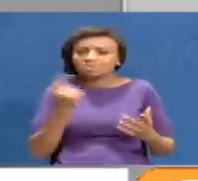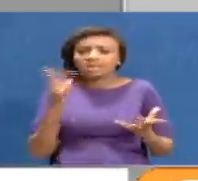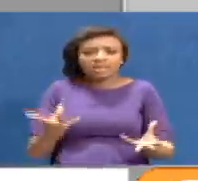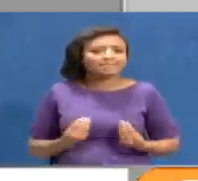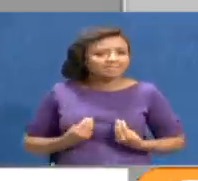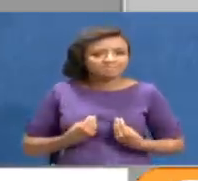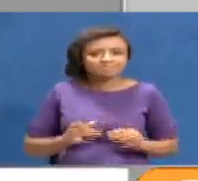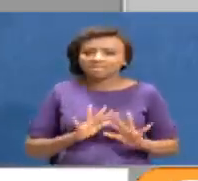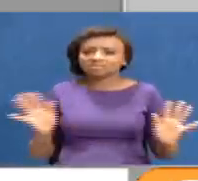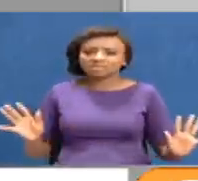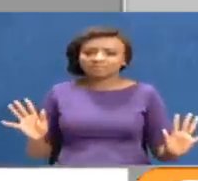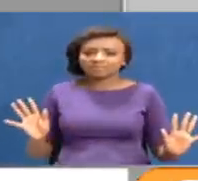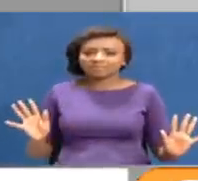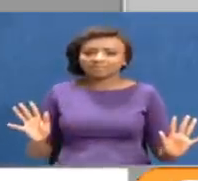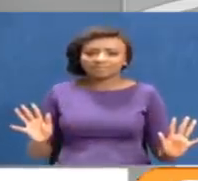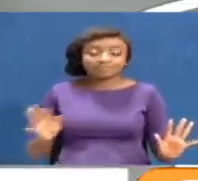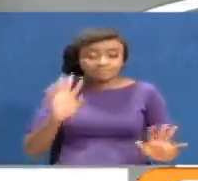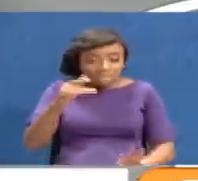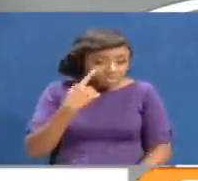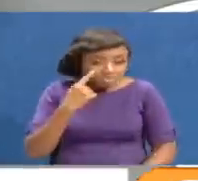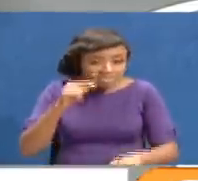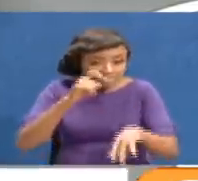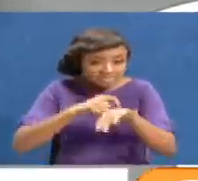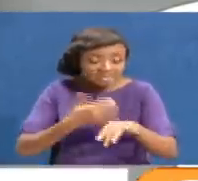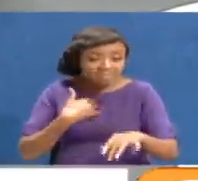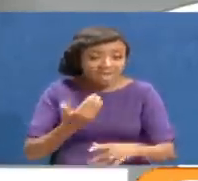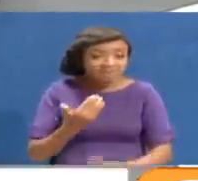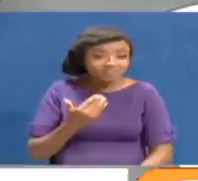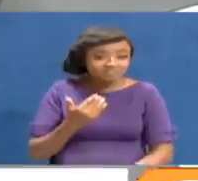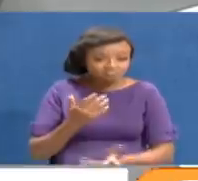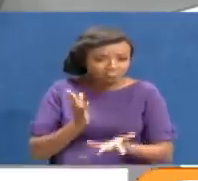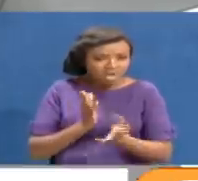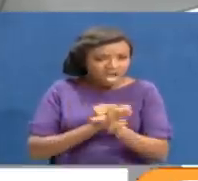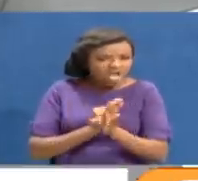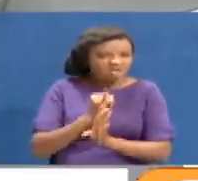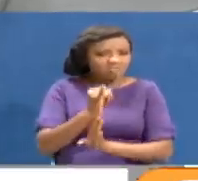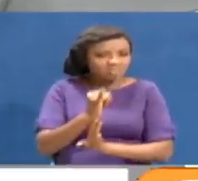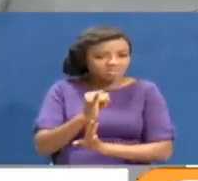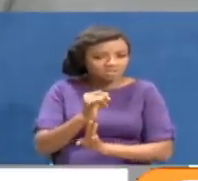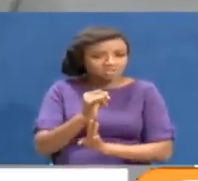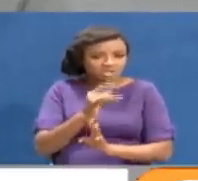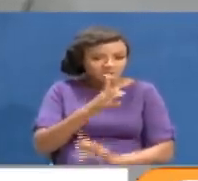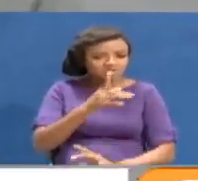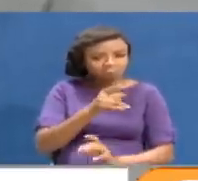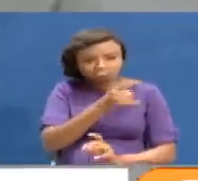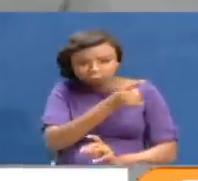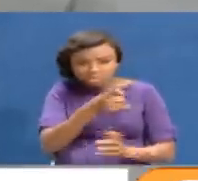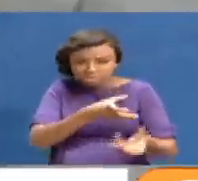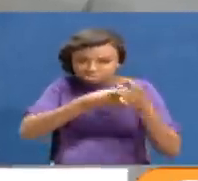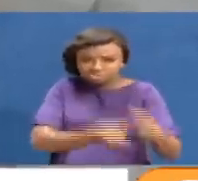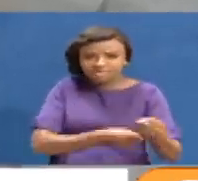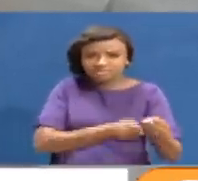accept. Yeah? And you see, once you have the credibility of the IEBC and the electoral